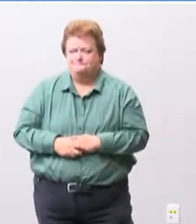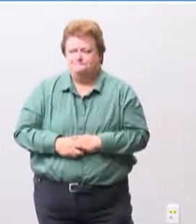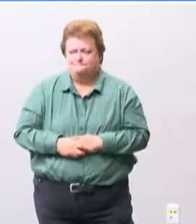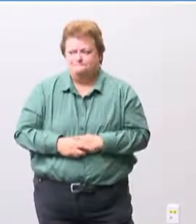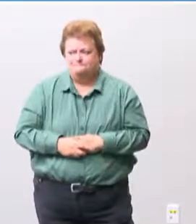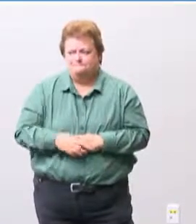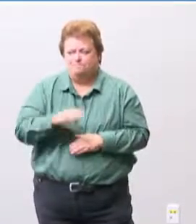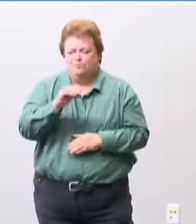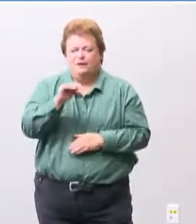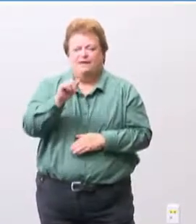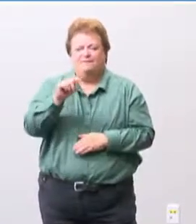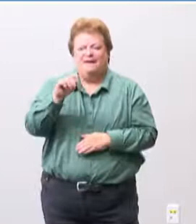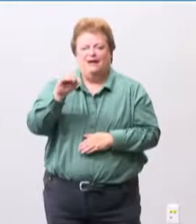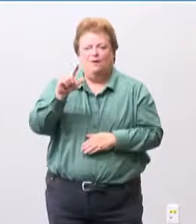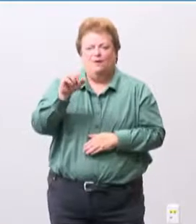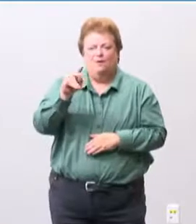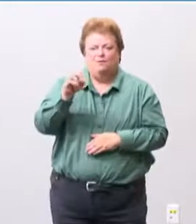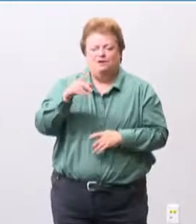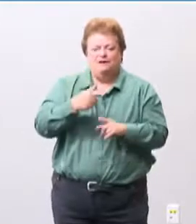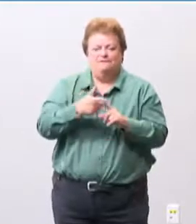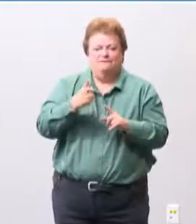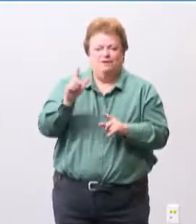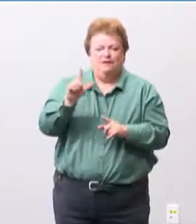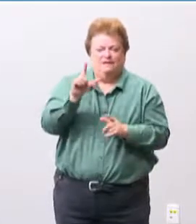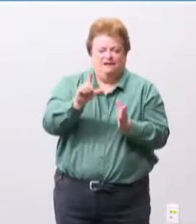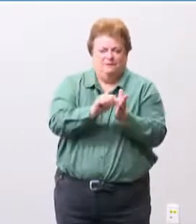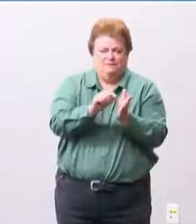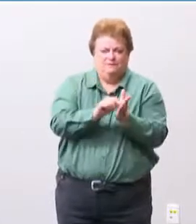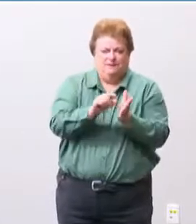Hi, Pat. It's Matt Olberding with the Journal-Star.